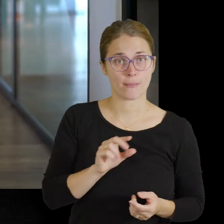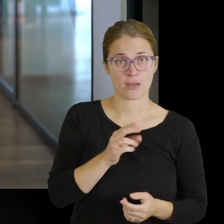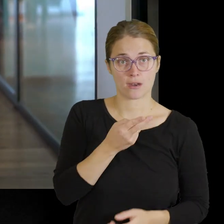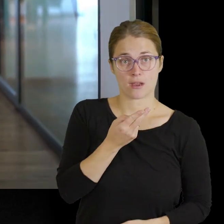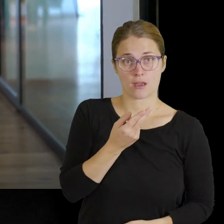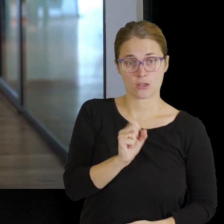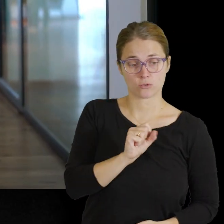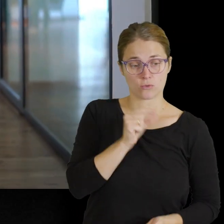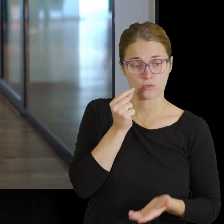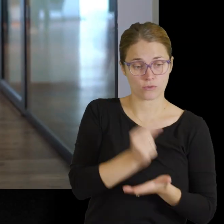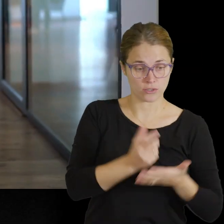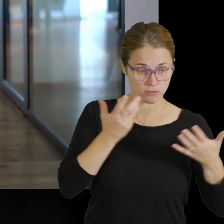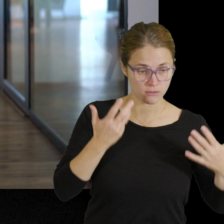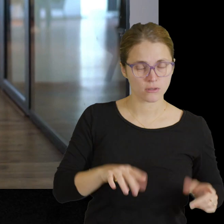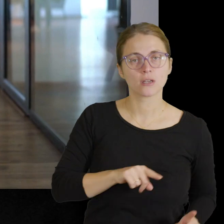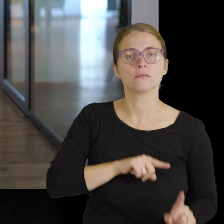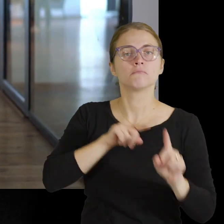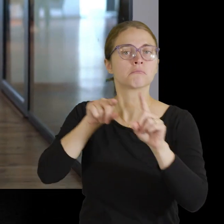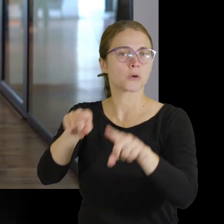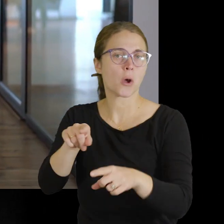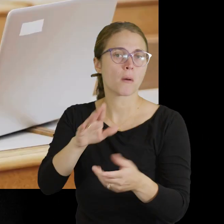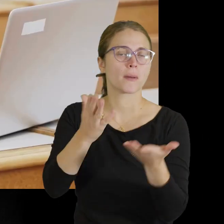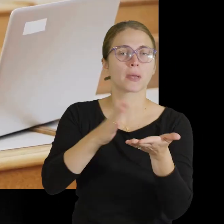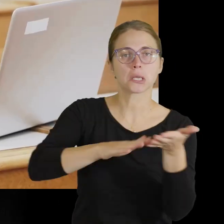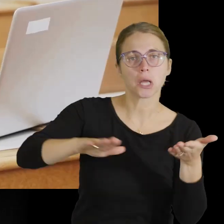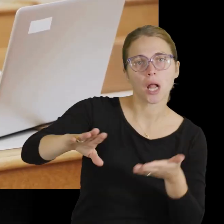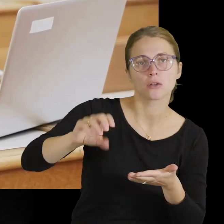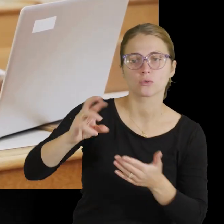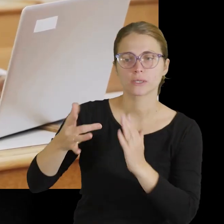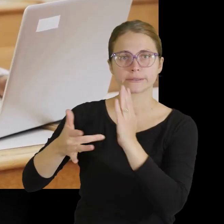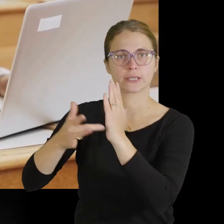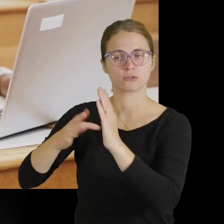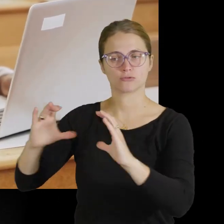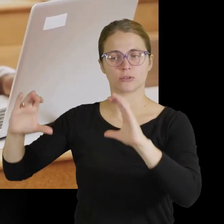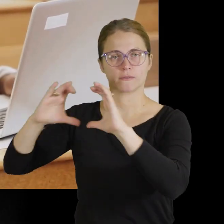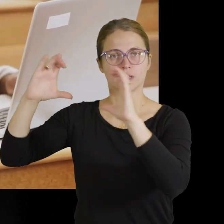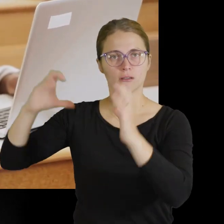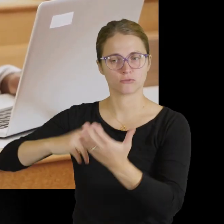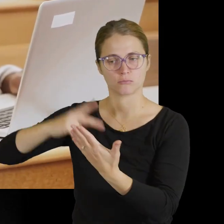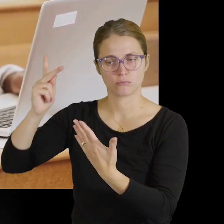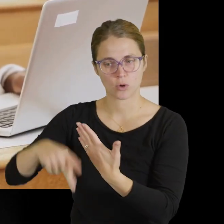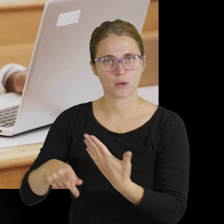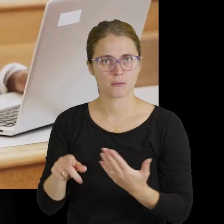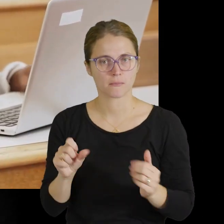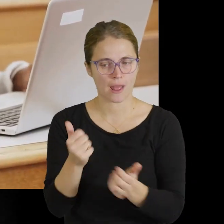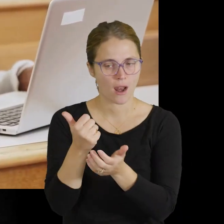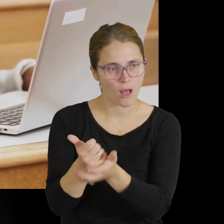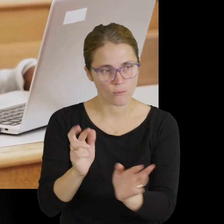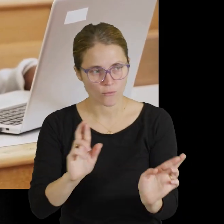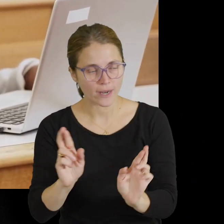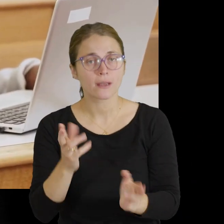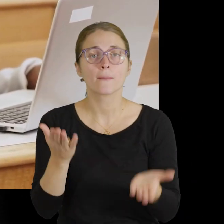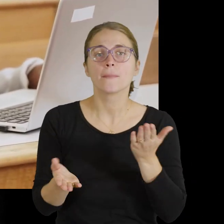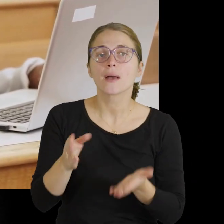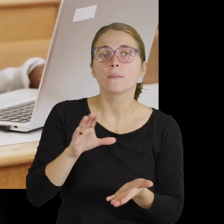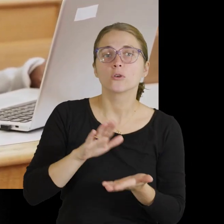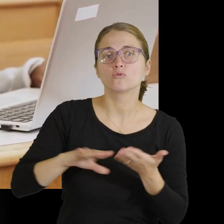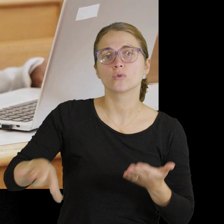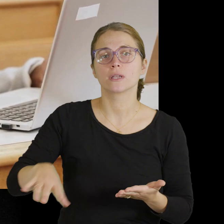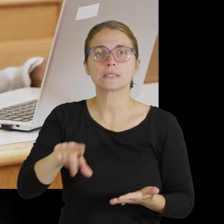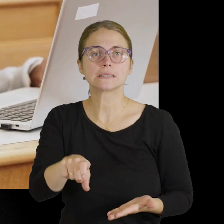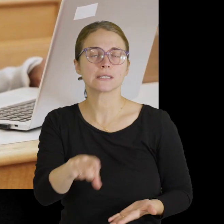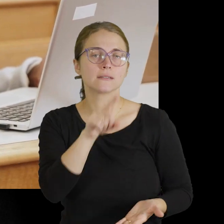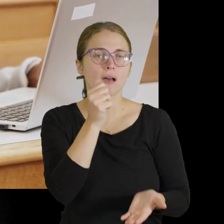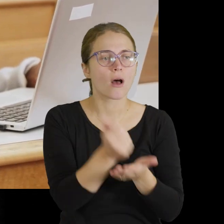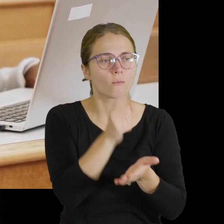graduates high school, such as college or a technical certification program. If a student needs help researching college programs or developing